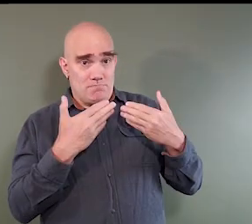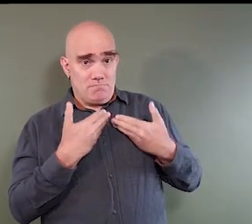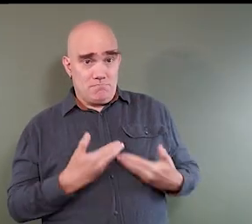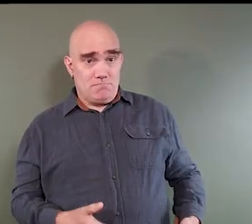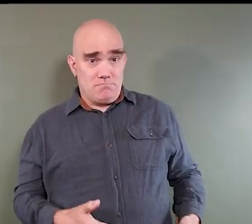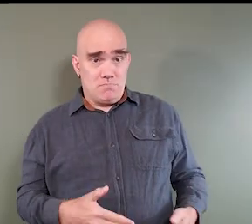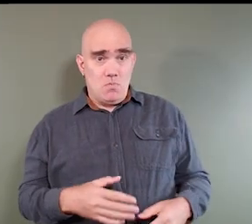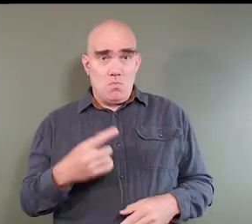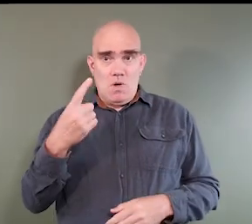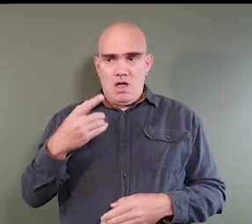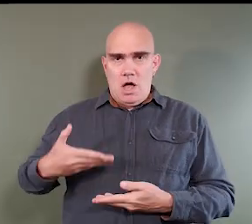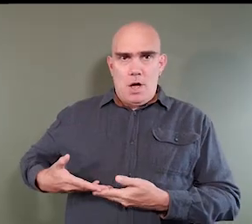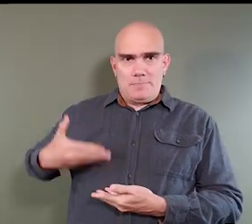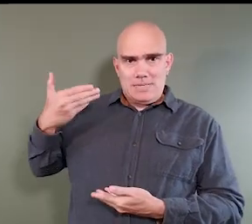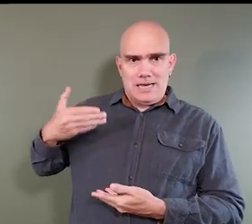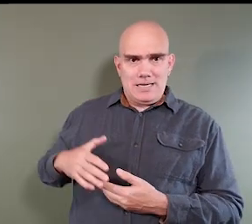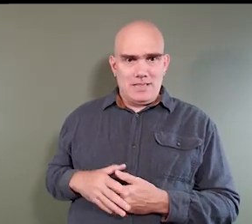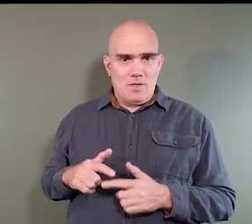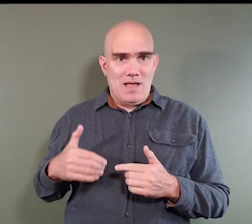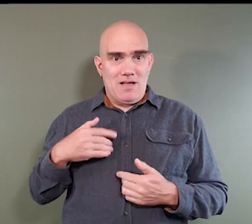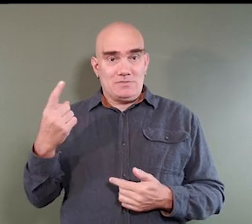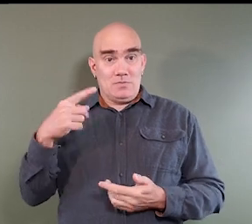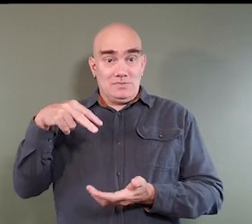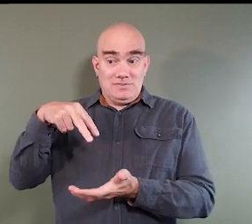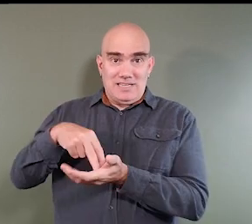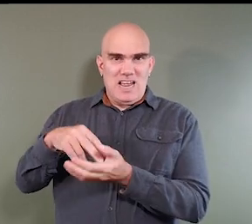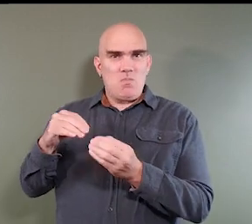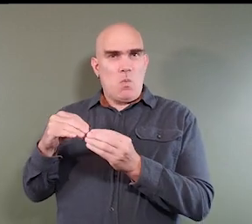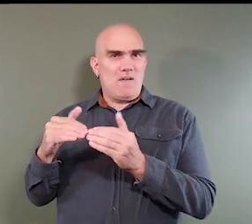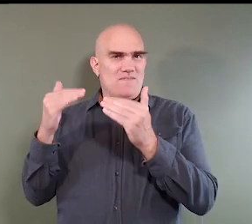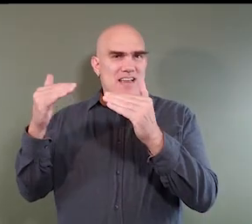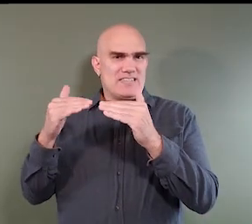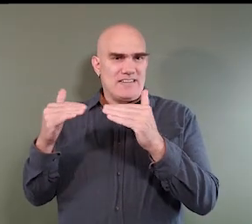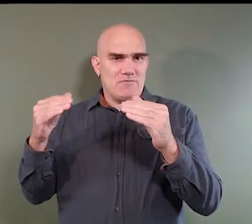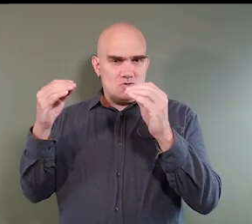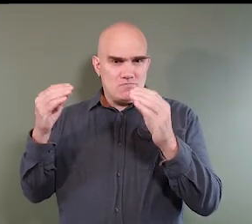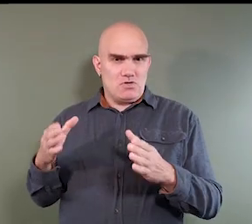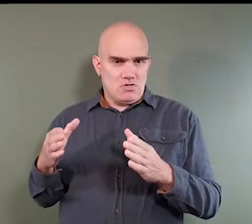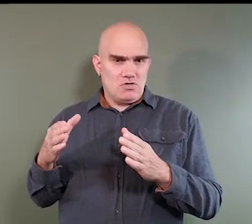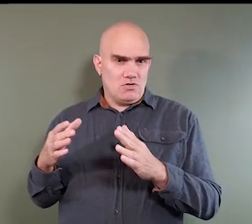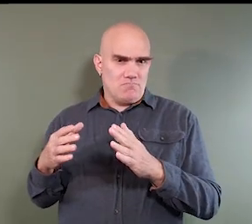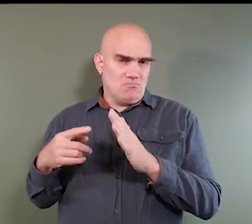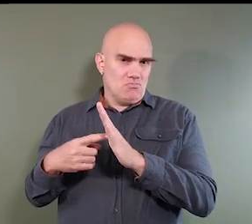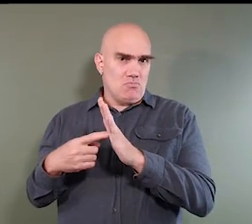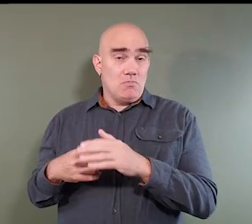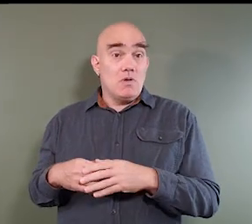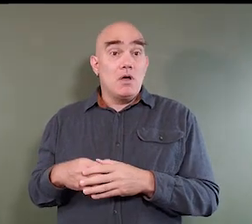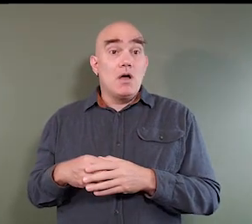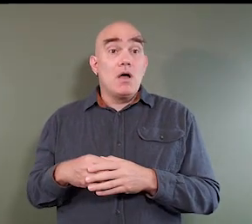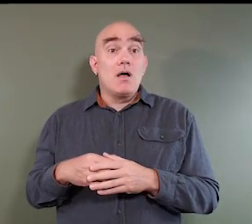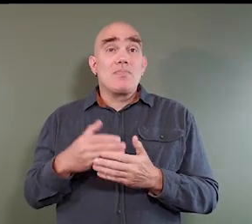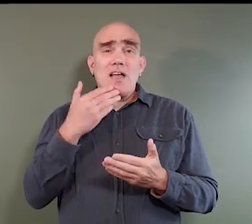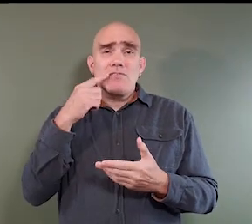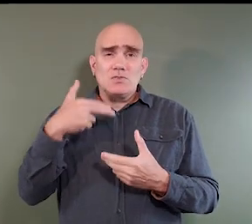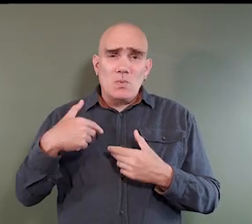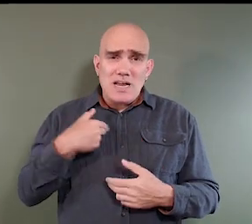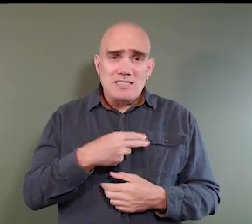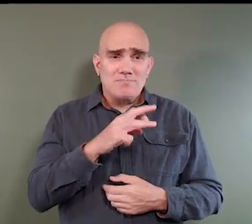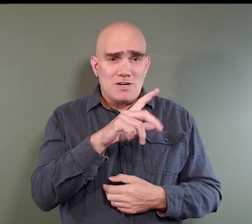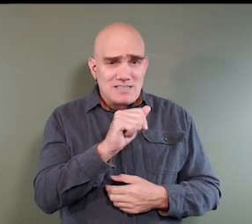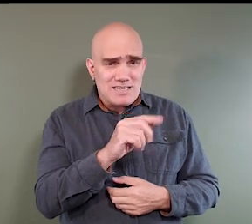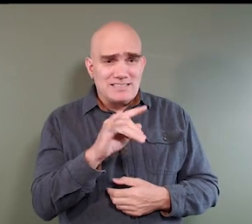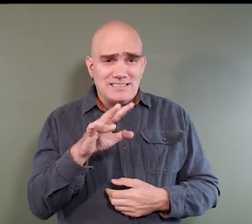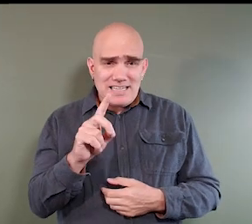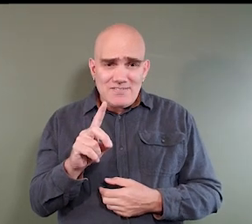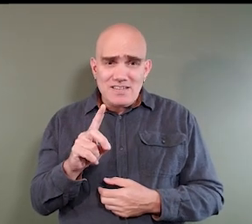one does an upper body one, and then we have a standing and more advanced level inversion. Thank you for joining us, Marcela and